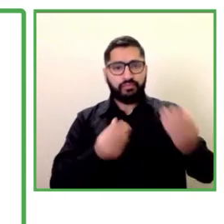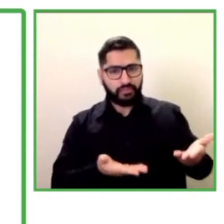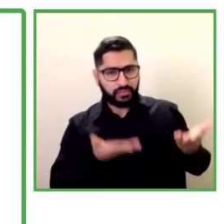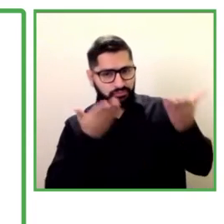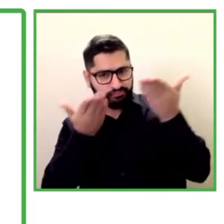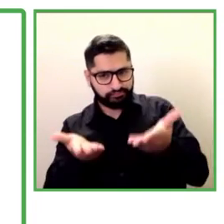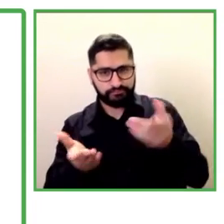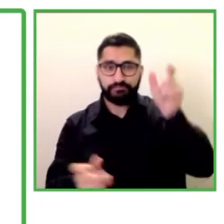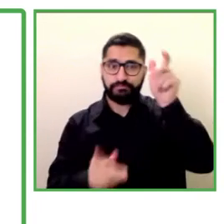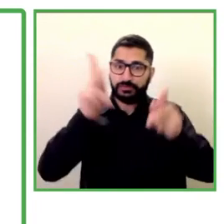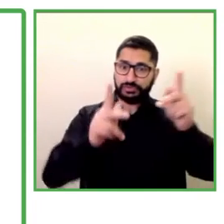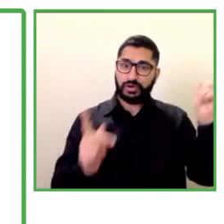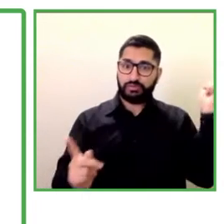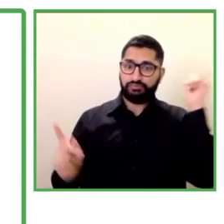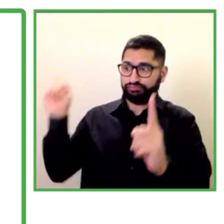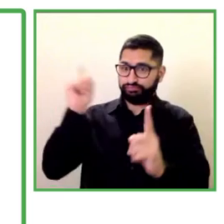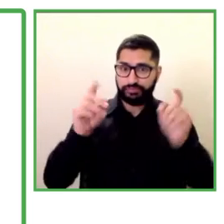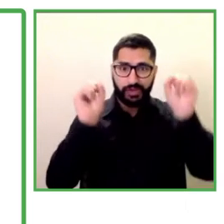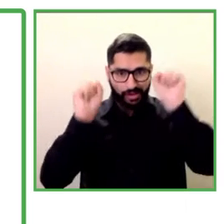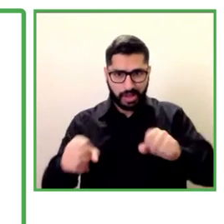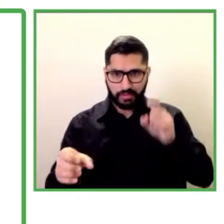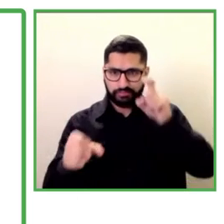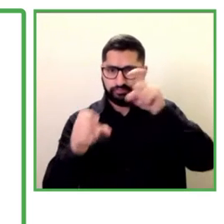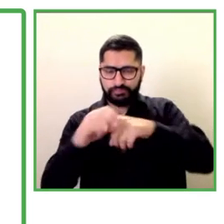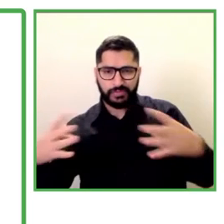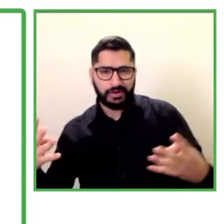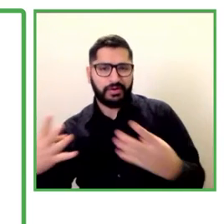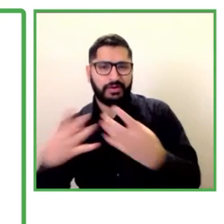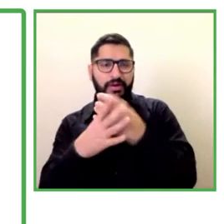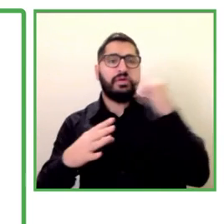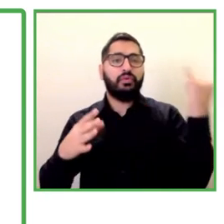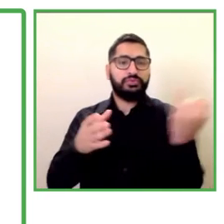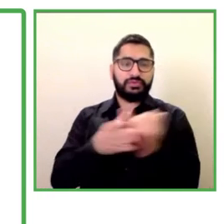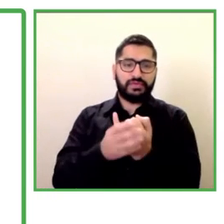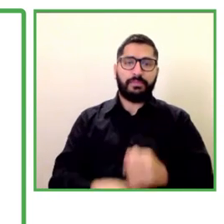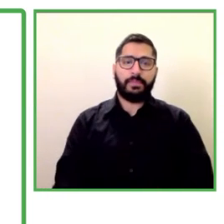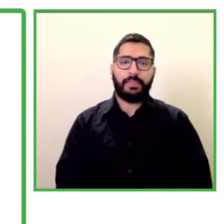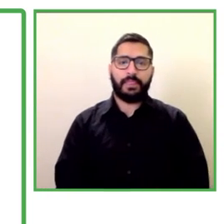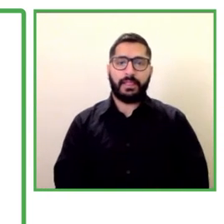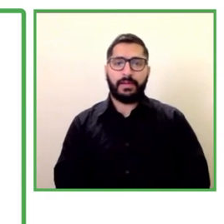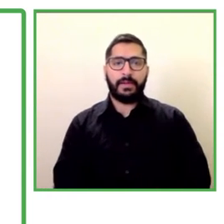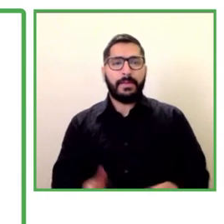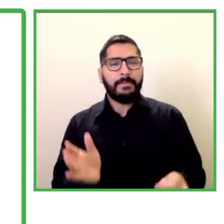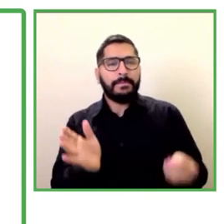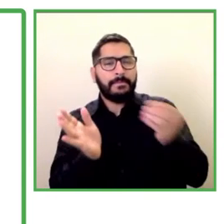a member of the Network of Inclusive Companies. For further information, visit